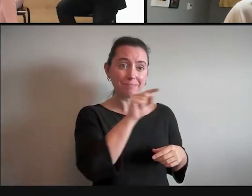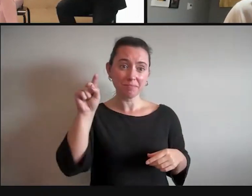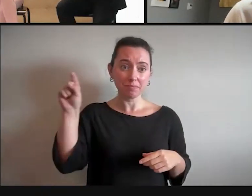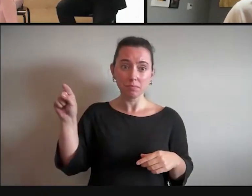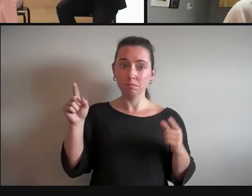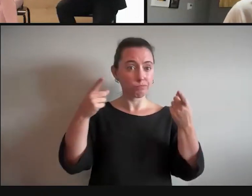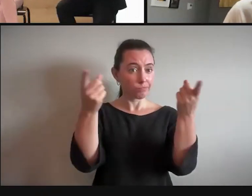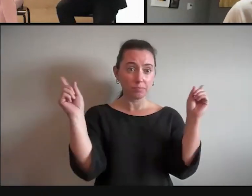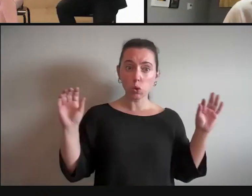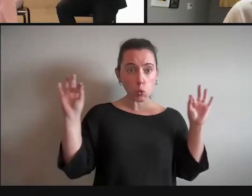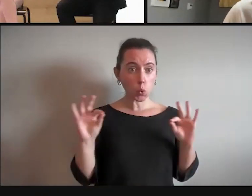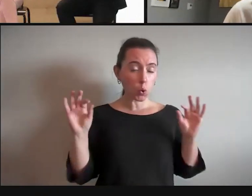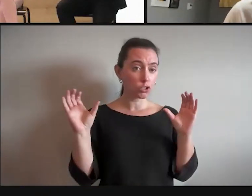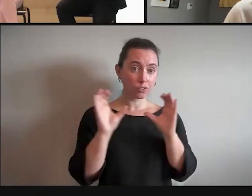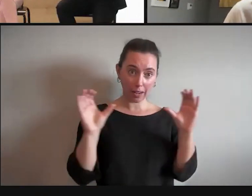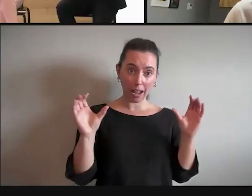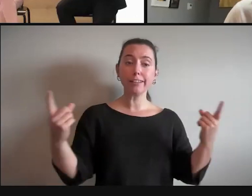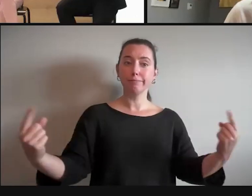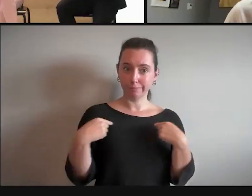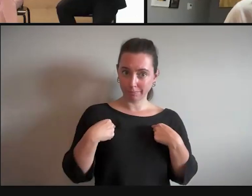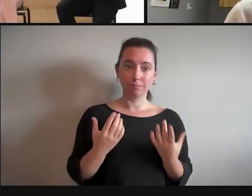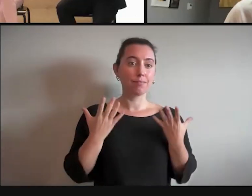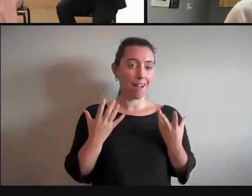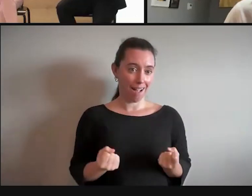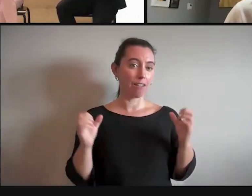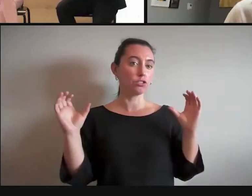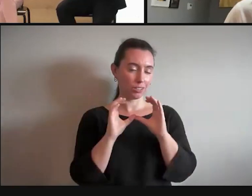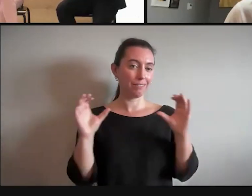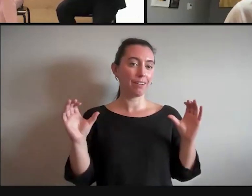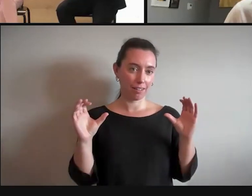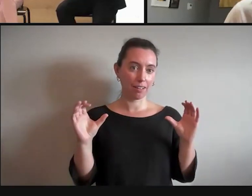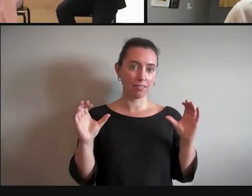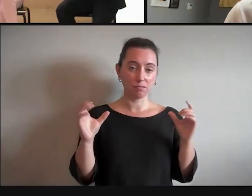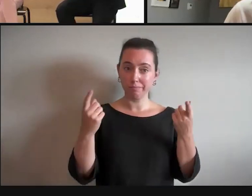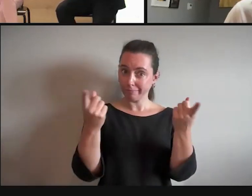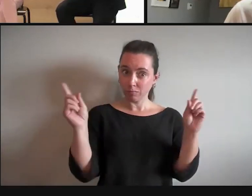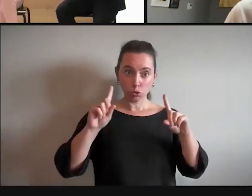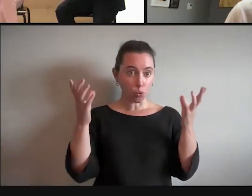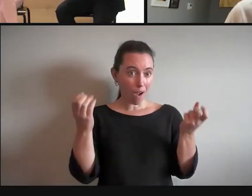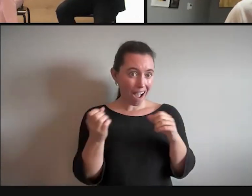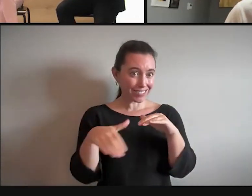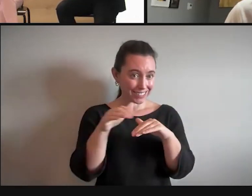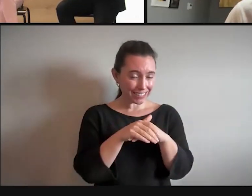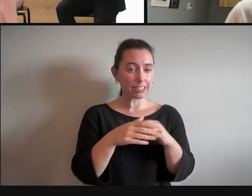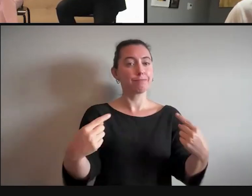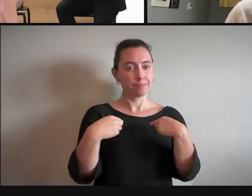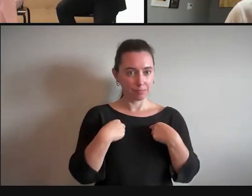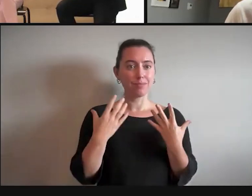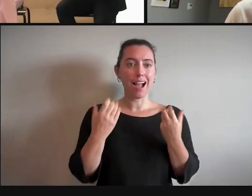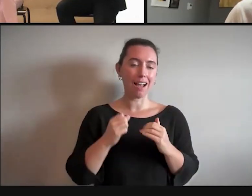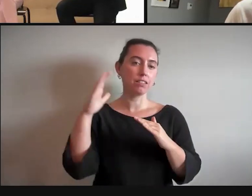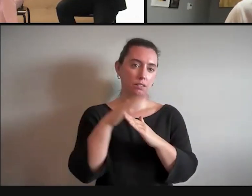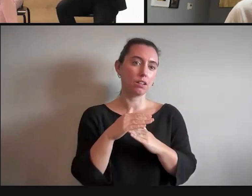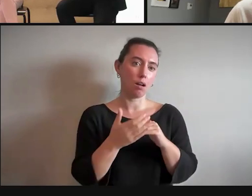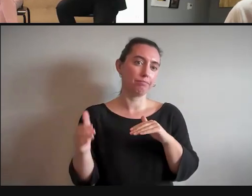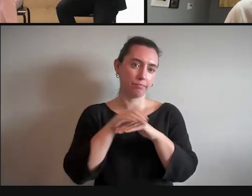certificate and are well skilled for making an audit or for making a training. So this is